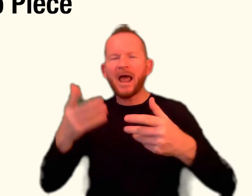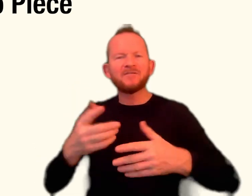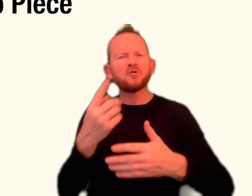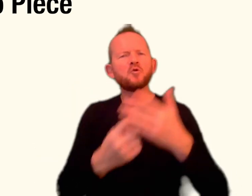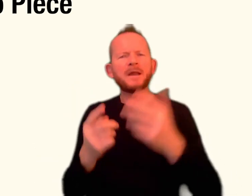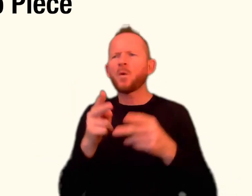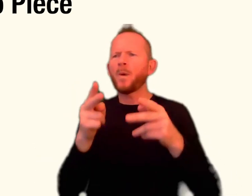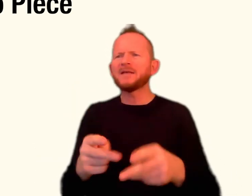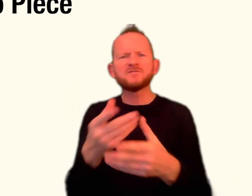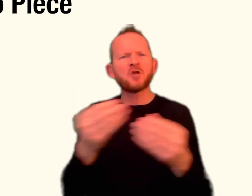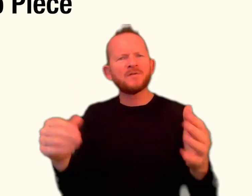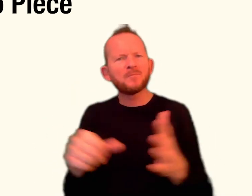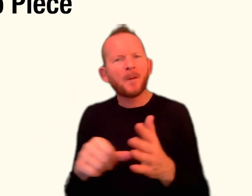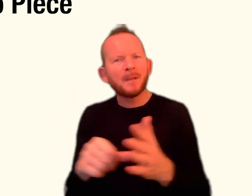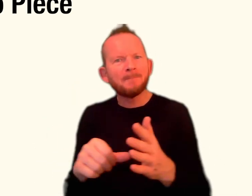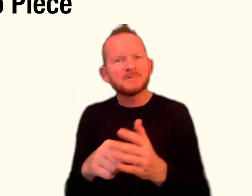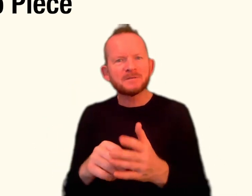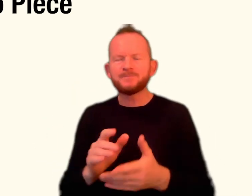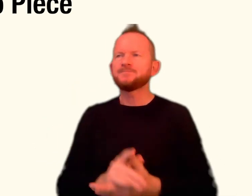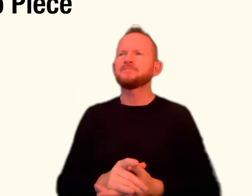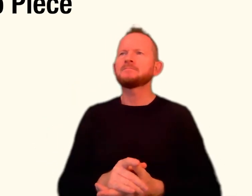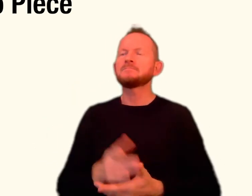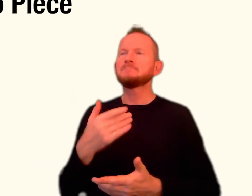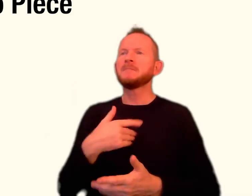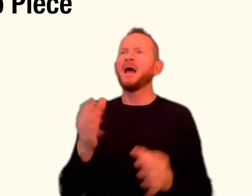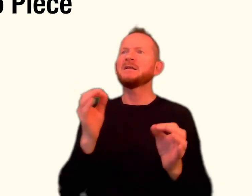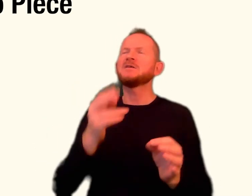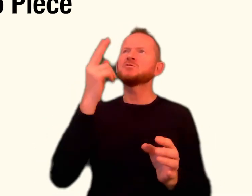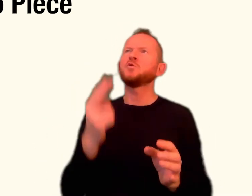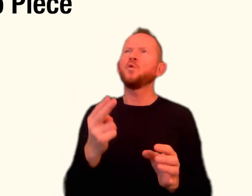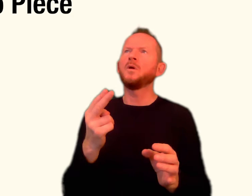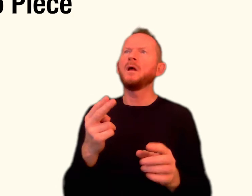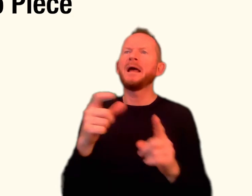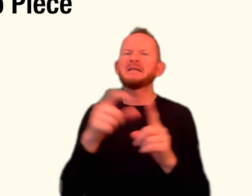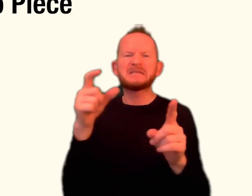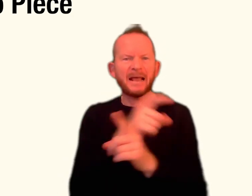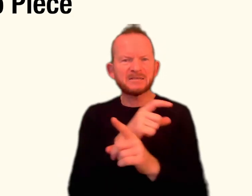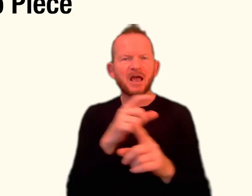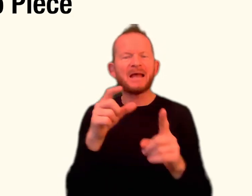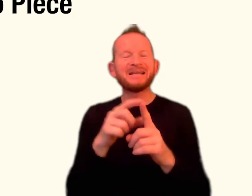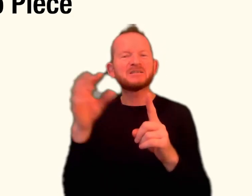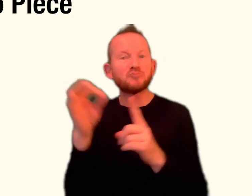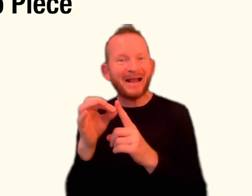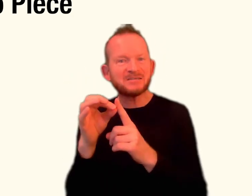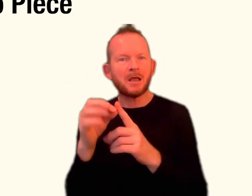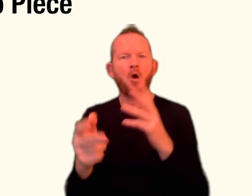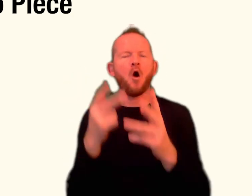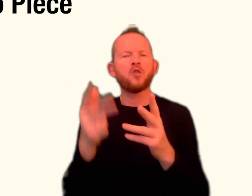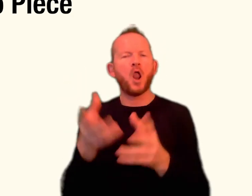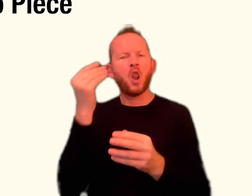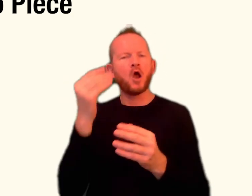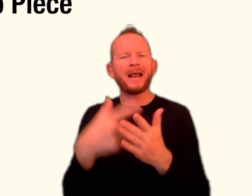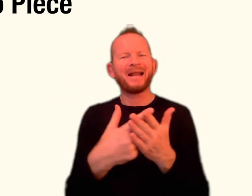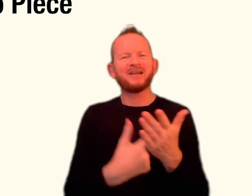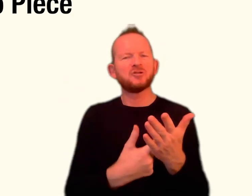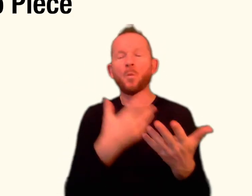unique ways of solving problems. In my ideal school, things like dyslexia and dyspraxia and other learning conditions wouldn't be seen